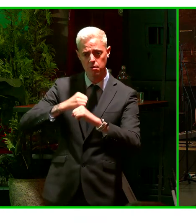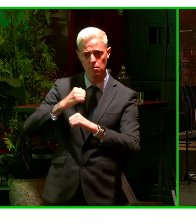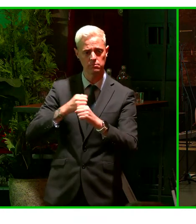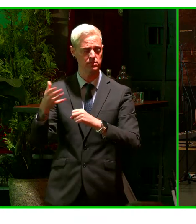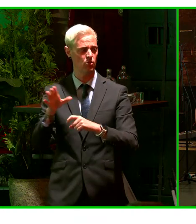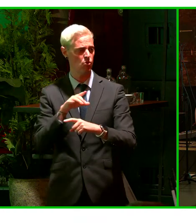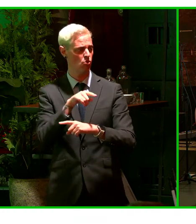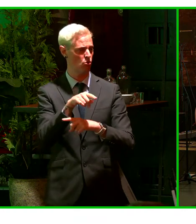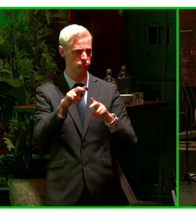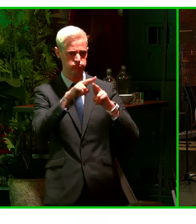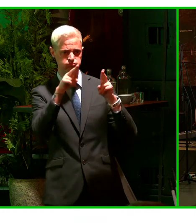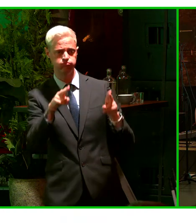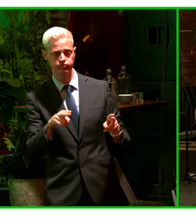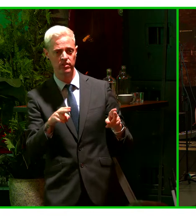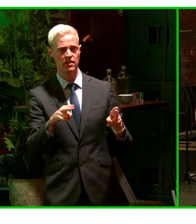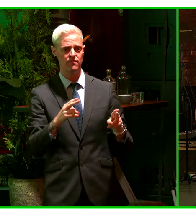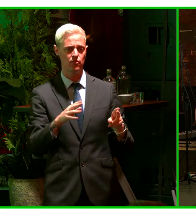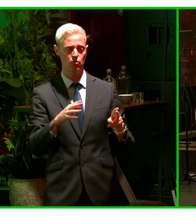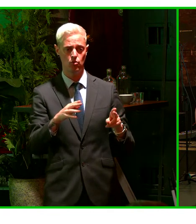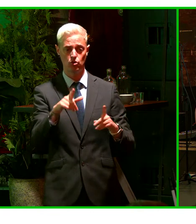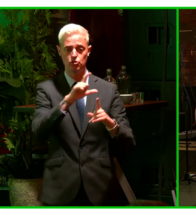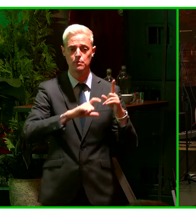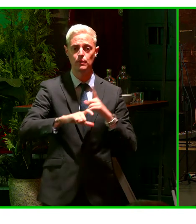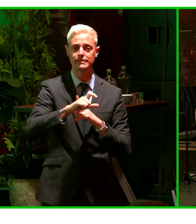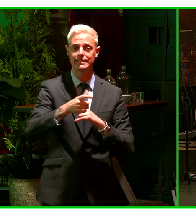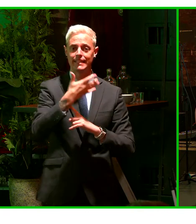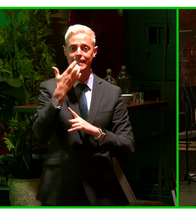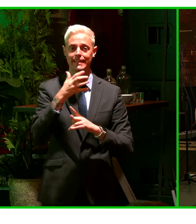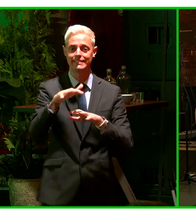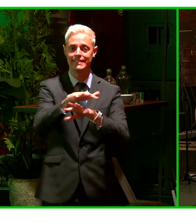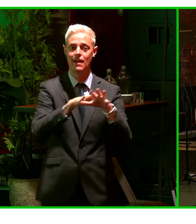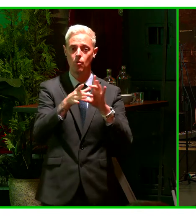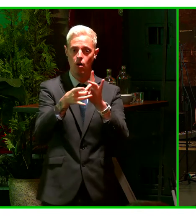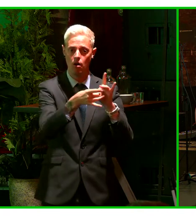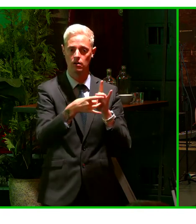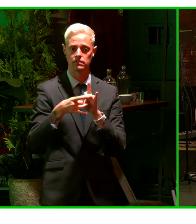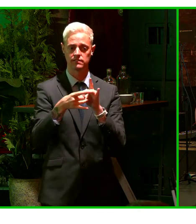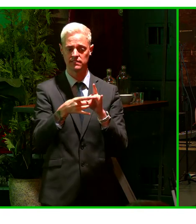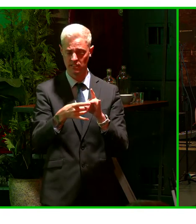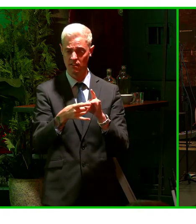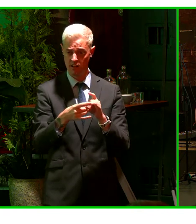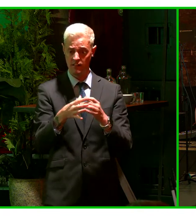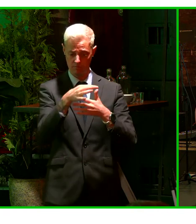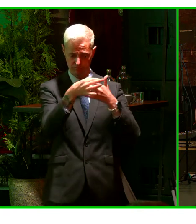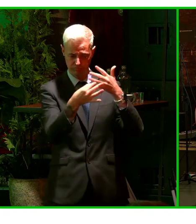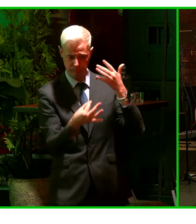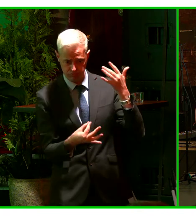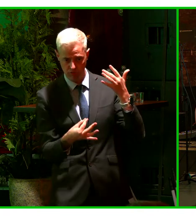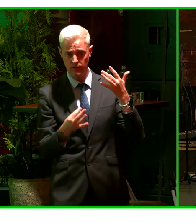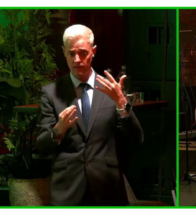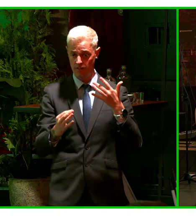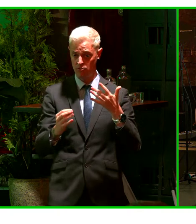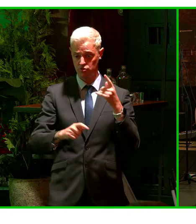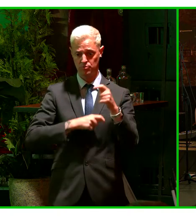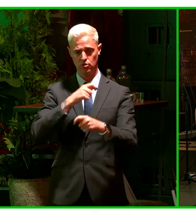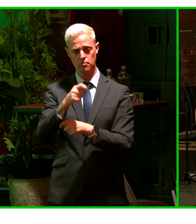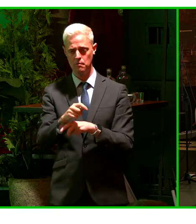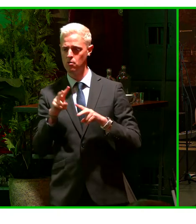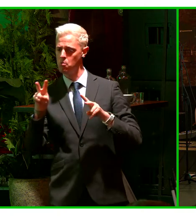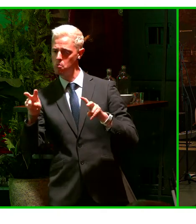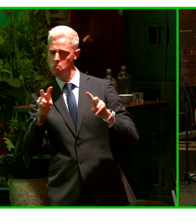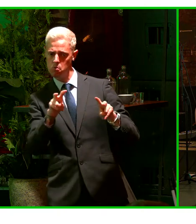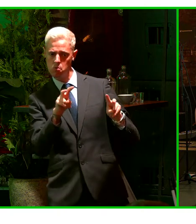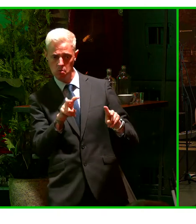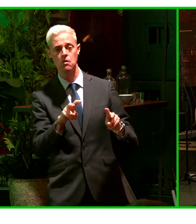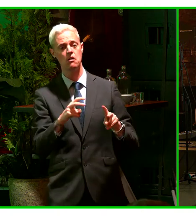large-scale, significant heat networks, then we'll get more investment into those sectors, and we'll hopefully, from an